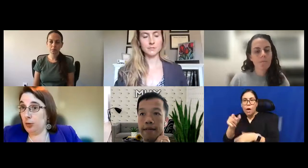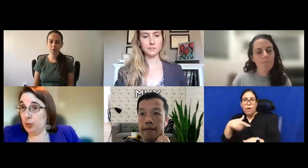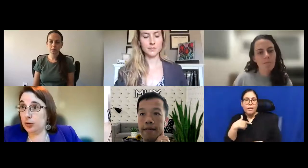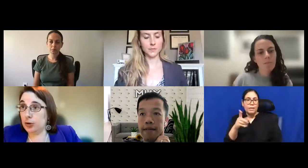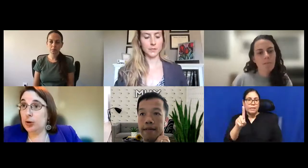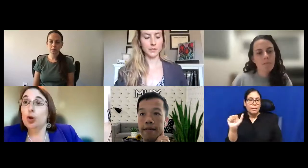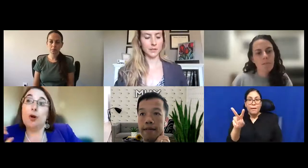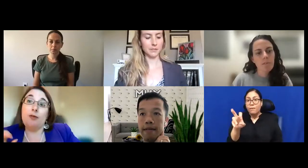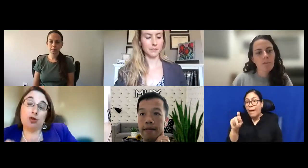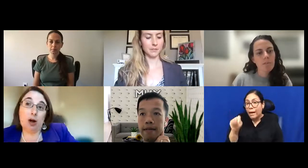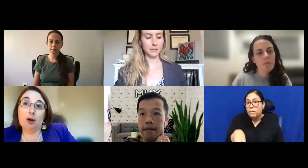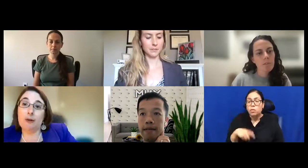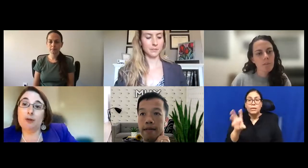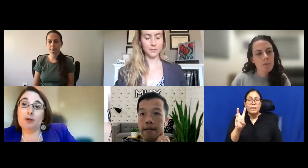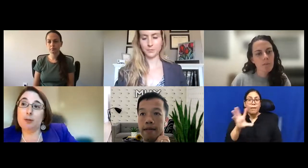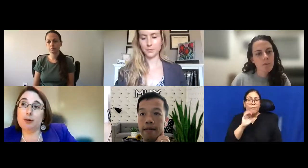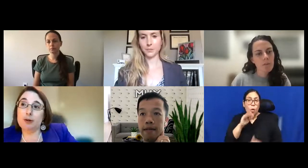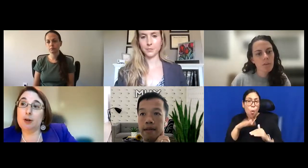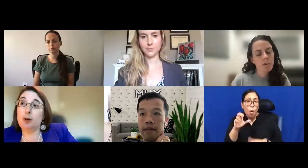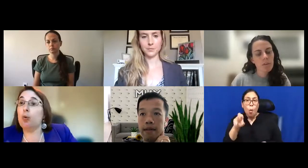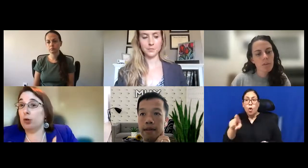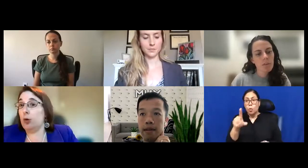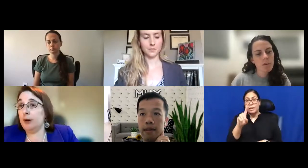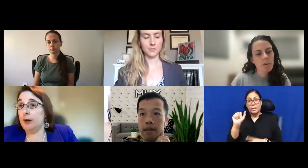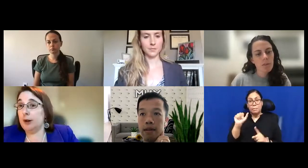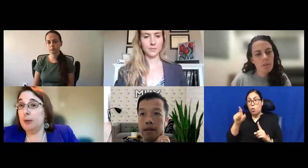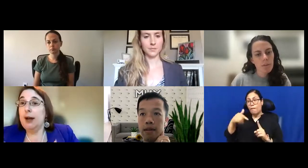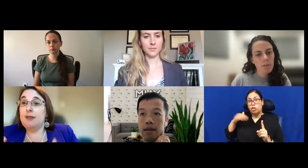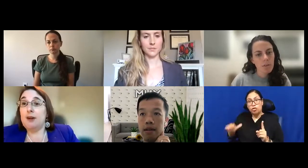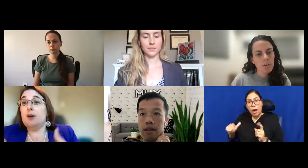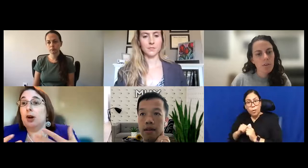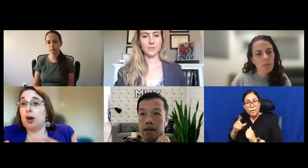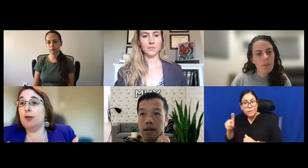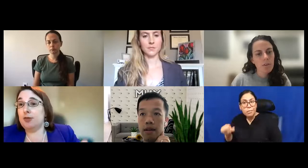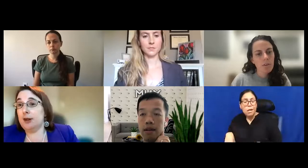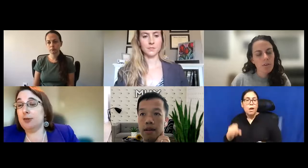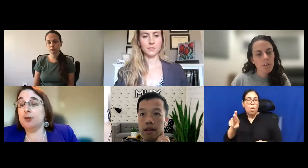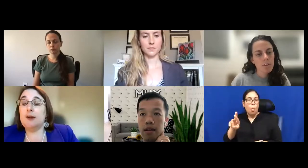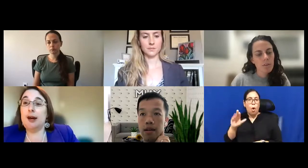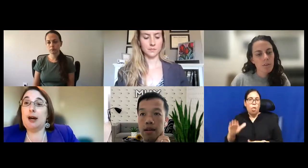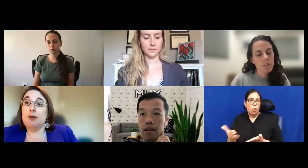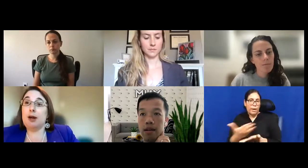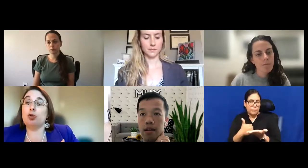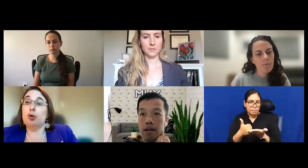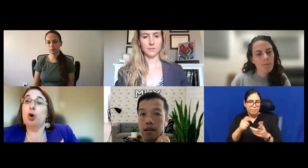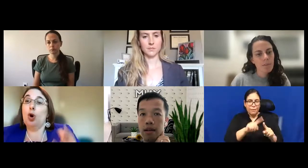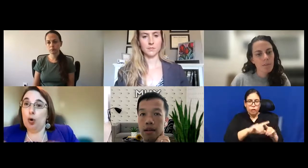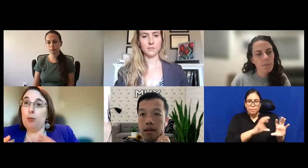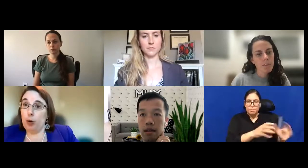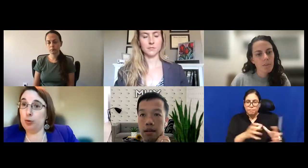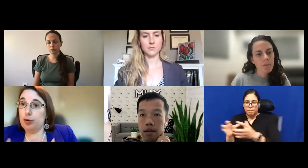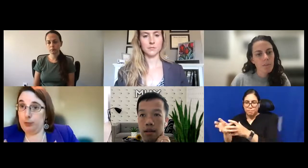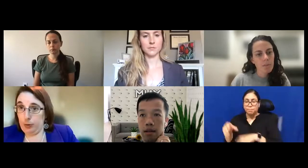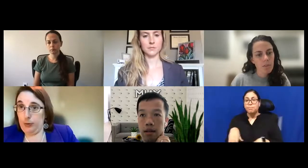years or older, you have a child with a disability or low income. Then there are other states that have an actual